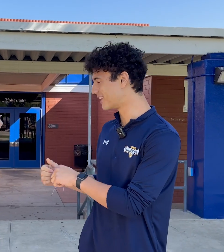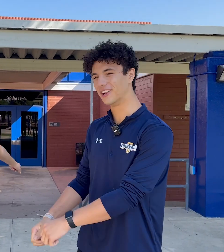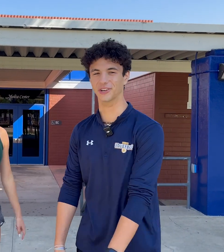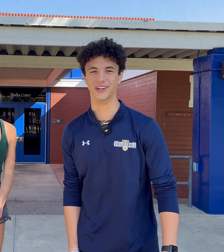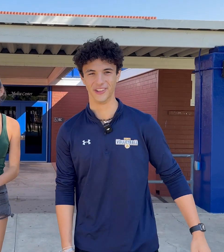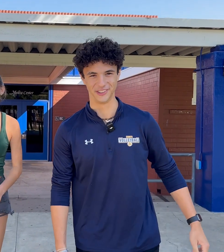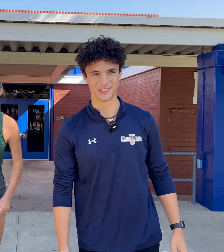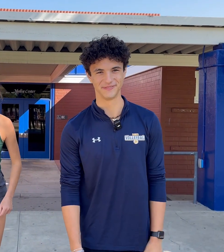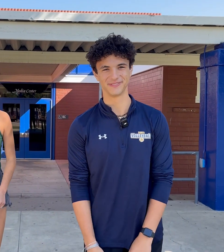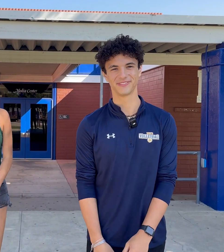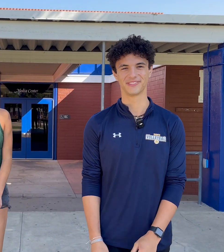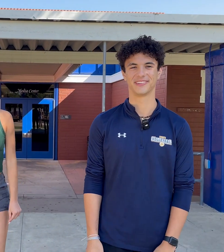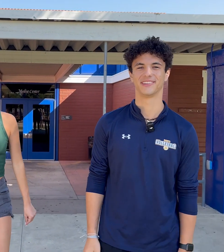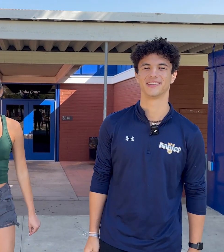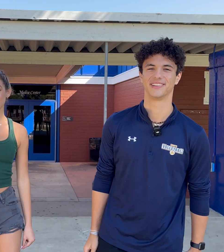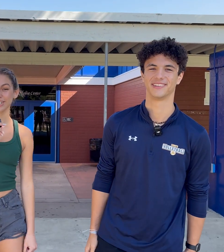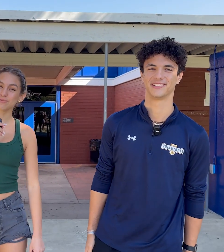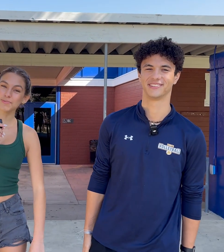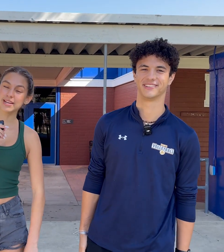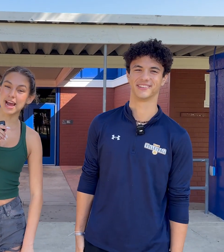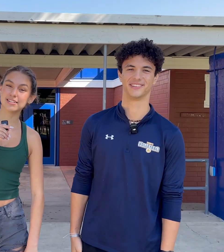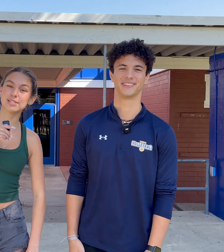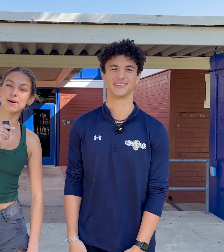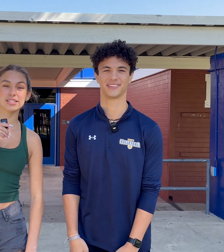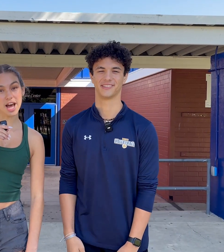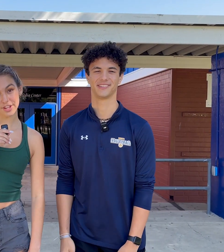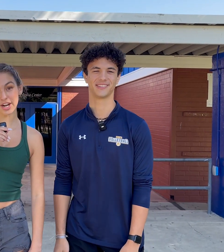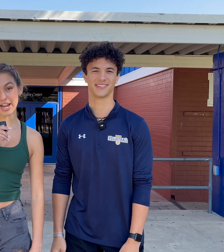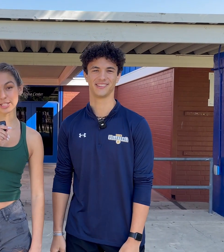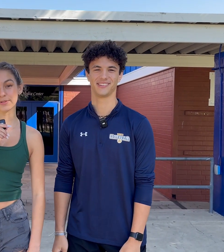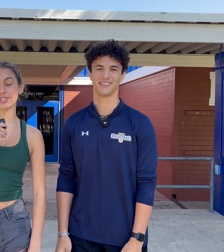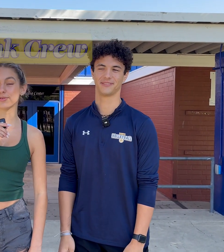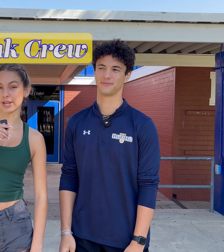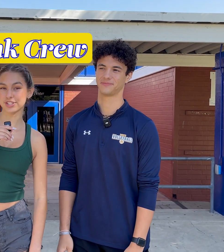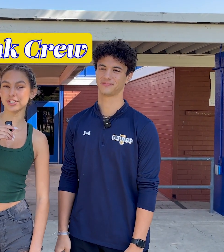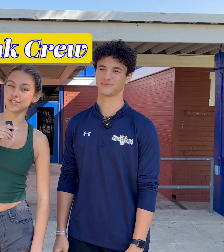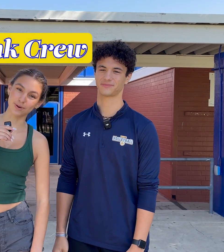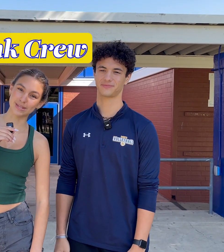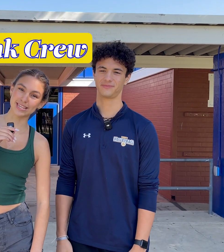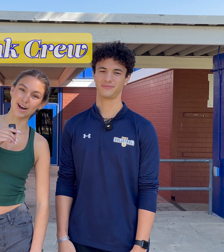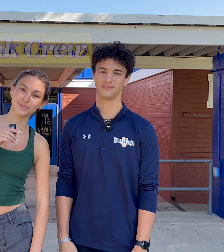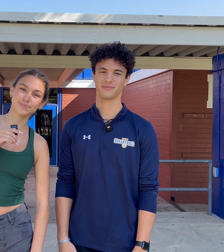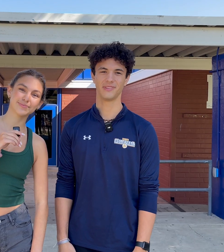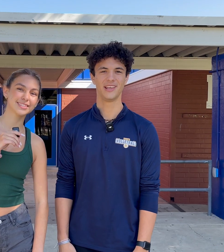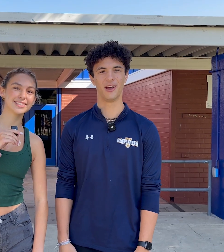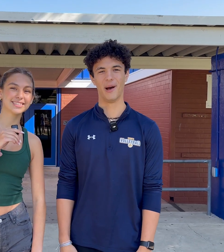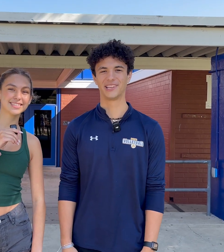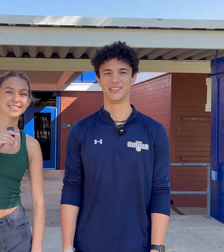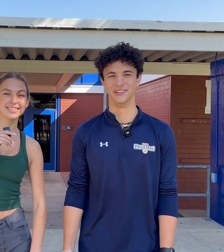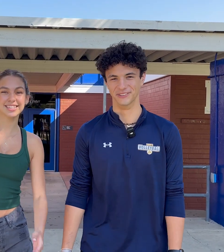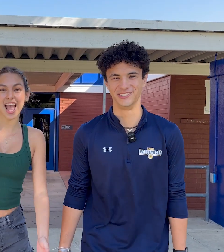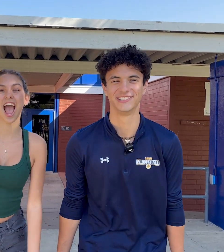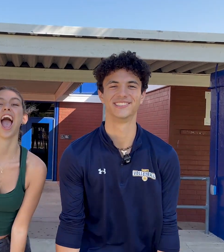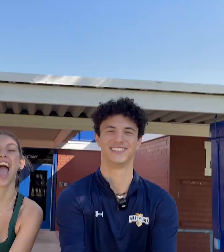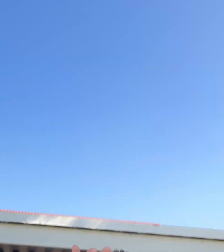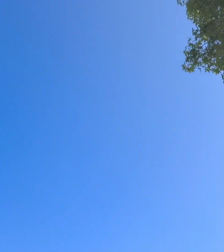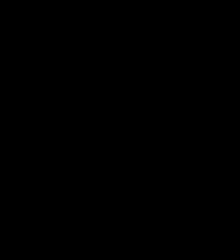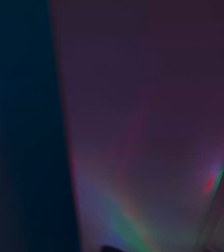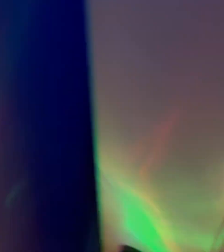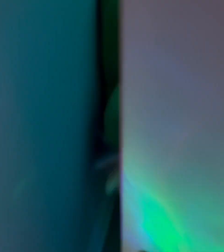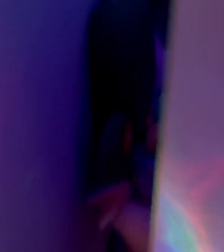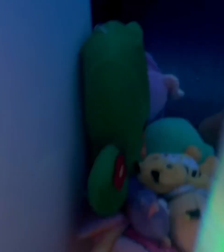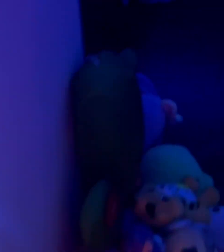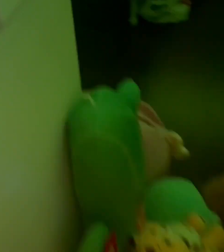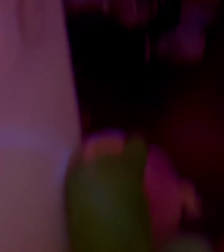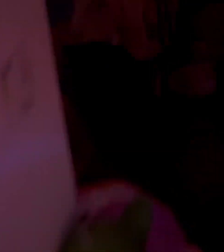Center during lunch. Commissioners will be announced as well as other announcements, so make sure you don't miss out. Now back to the news.